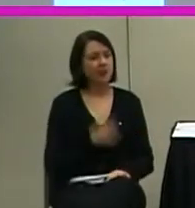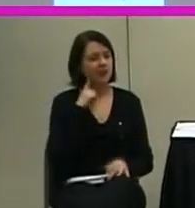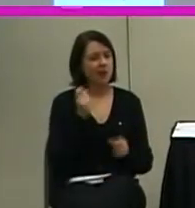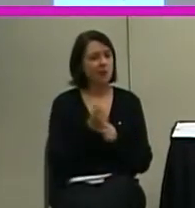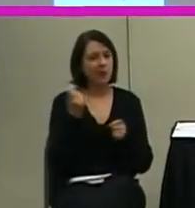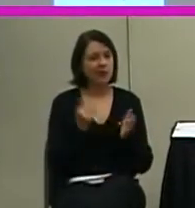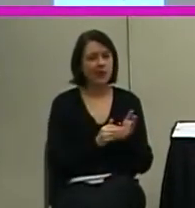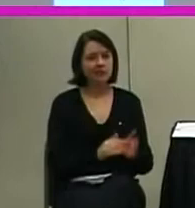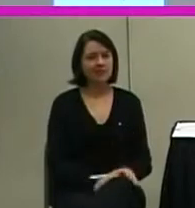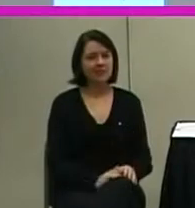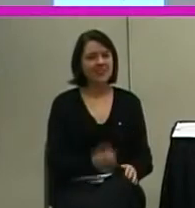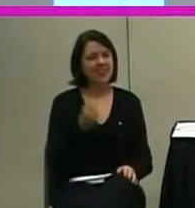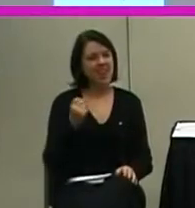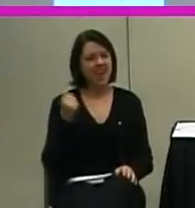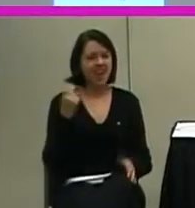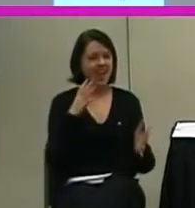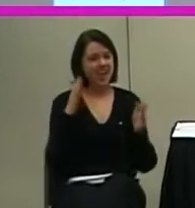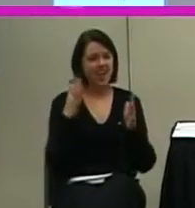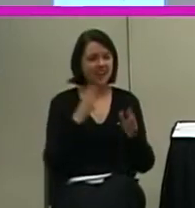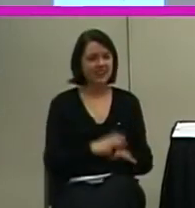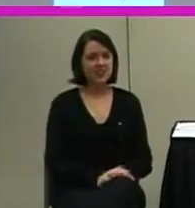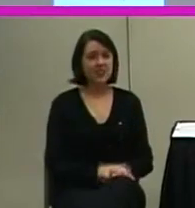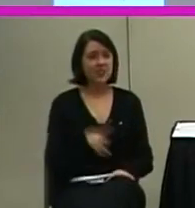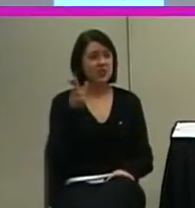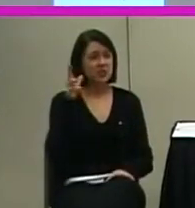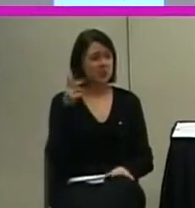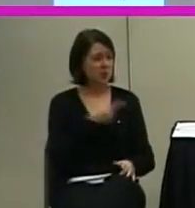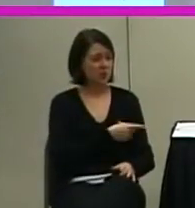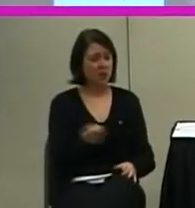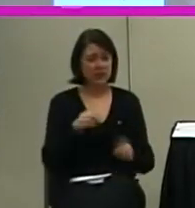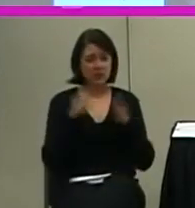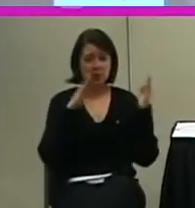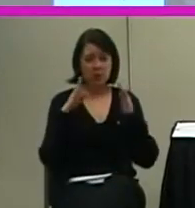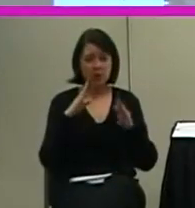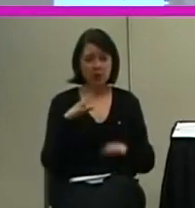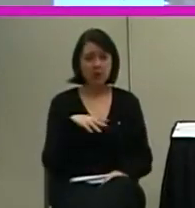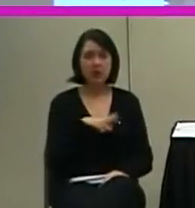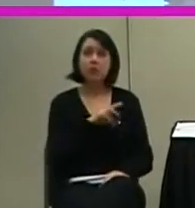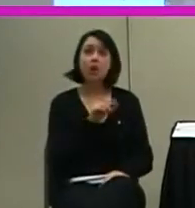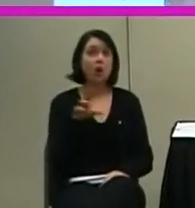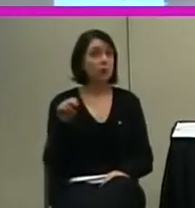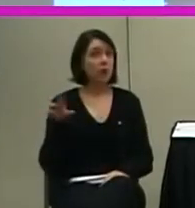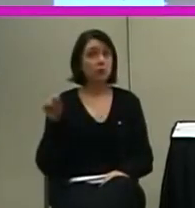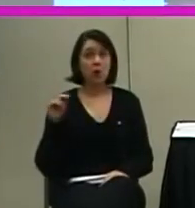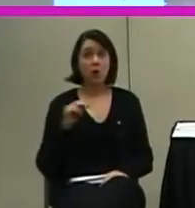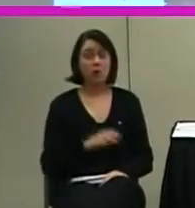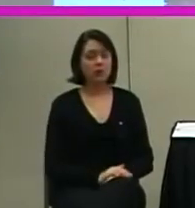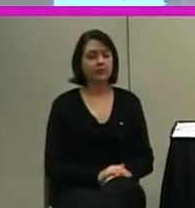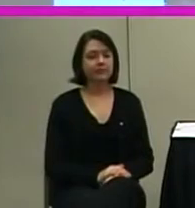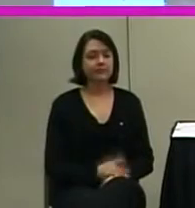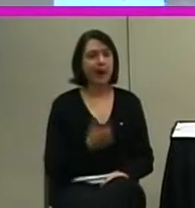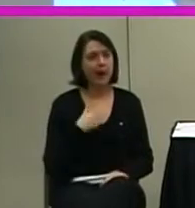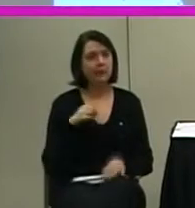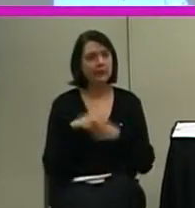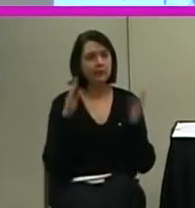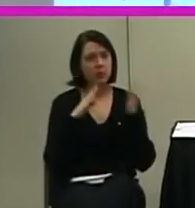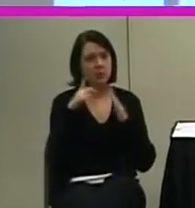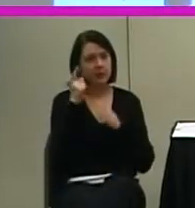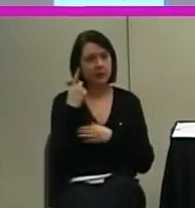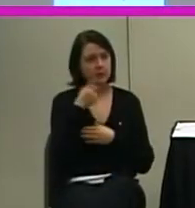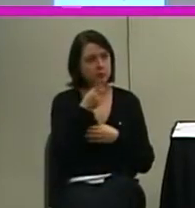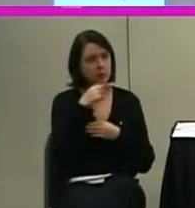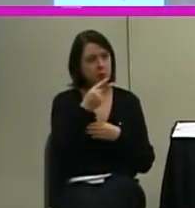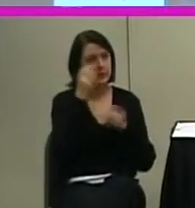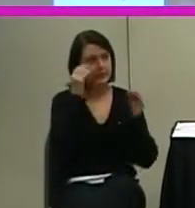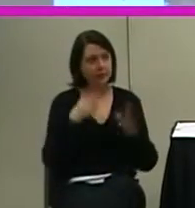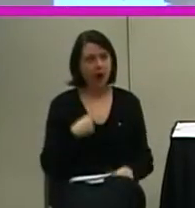again. No, Did anybody here get in trouble? no, good you. I'm going to get in trouble because I told the teacher